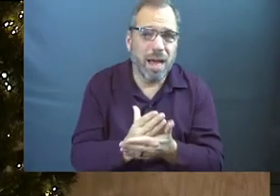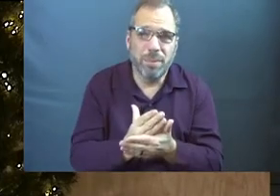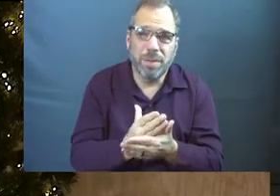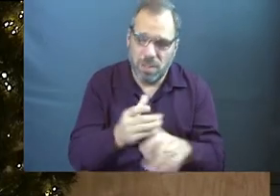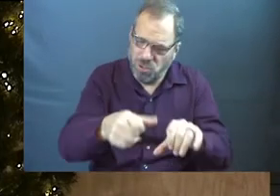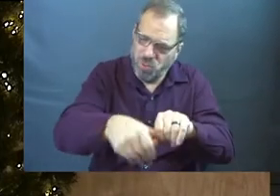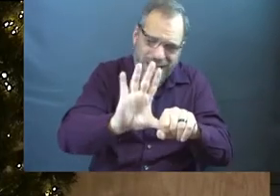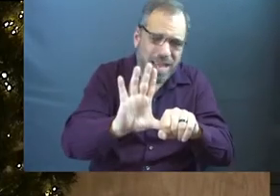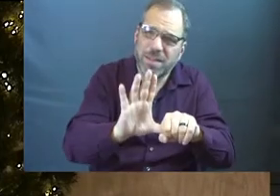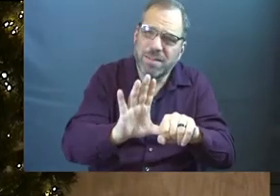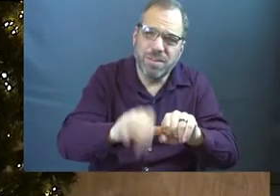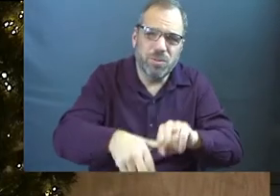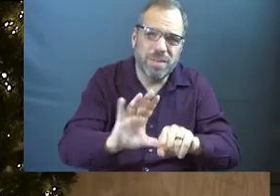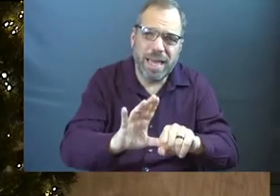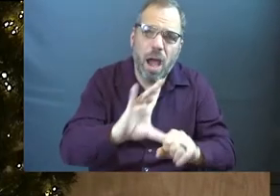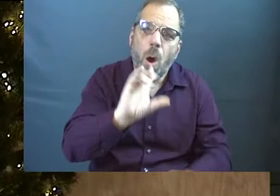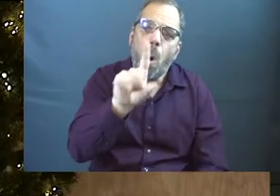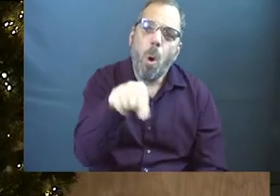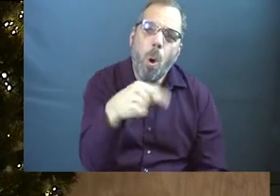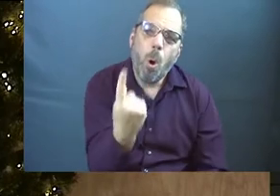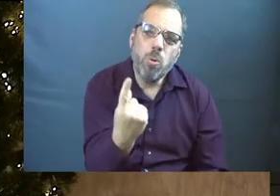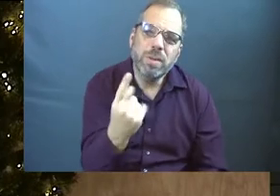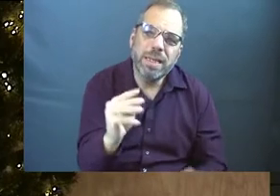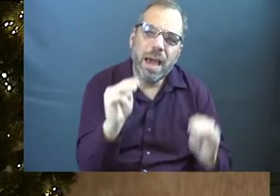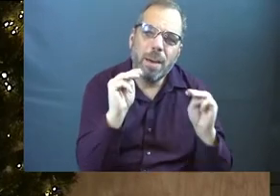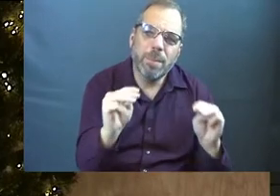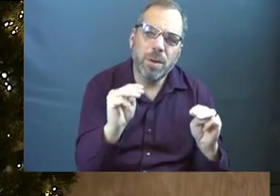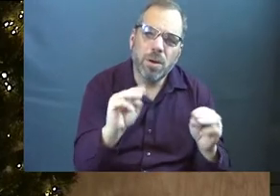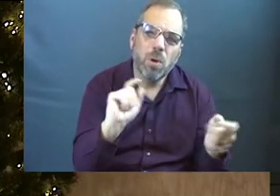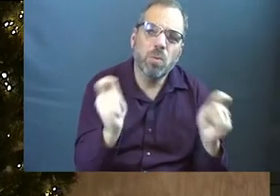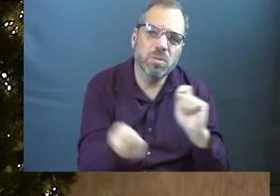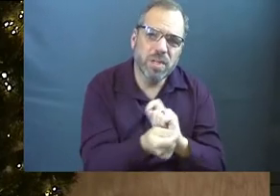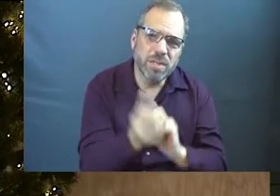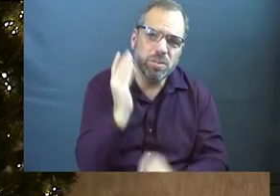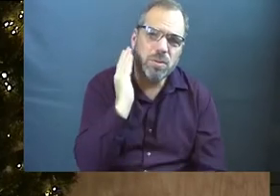You're not able to. Only a miracle will change it.